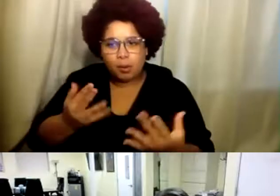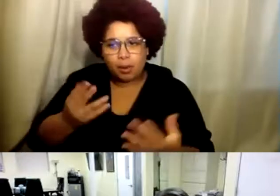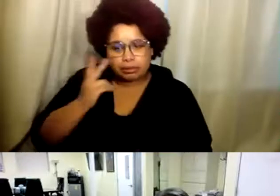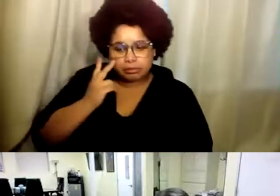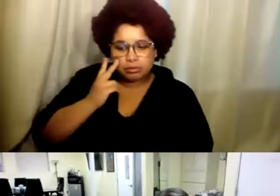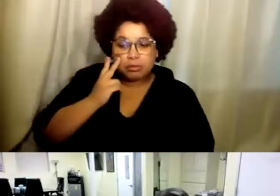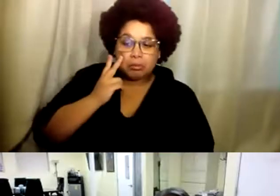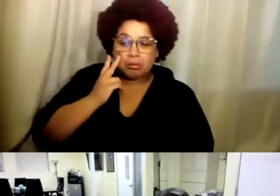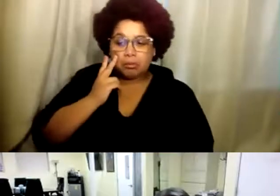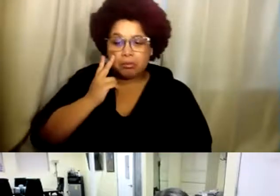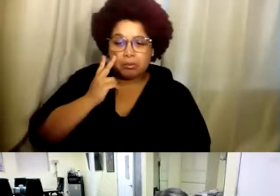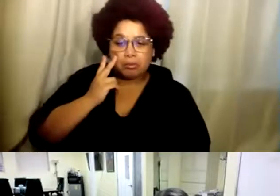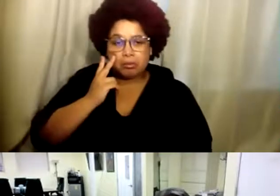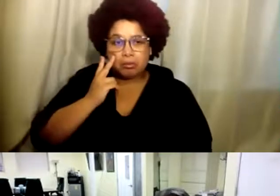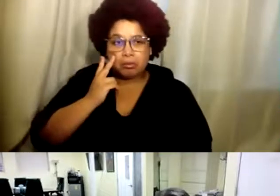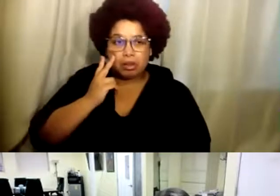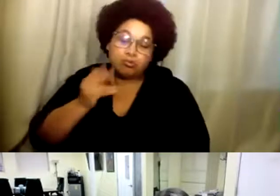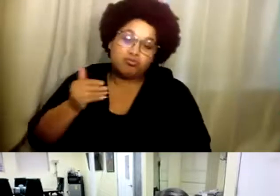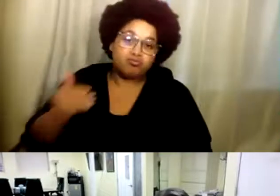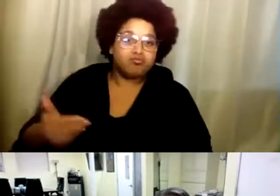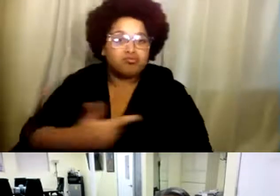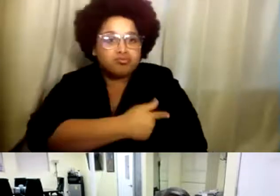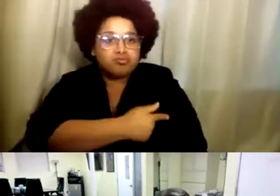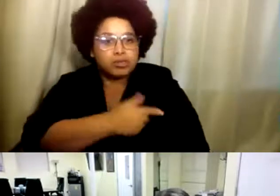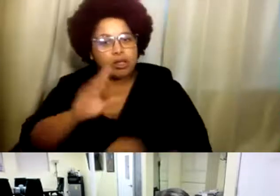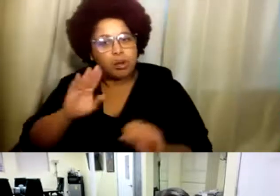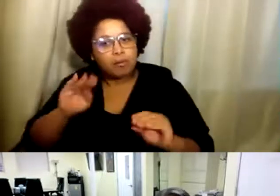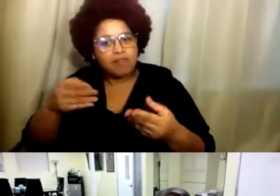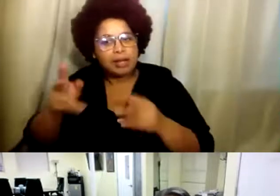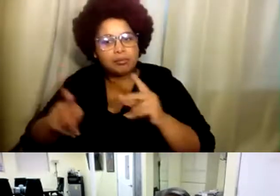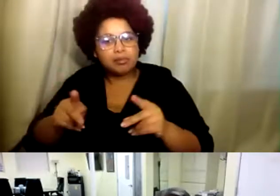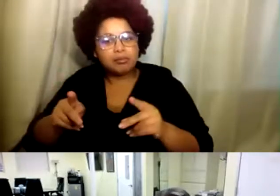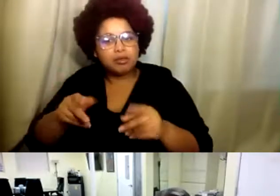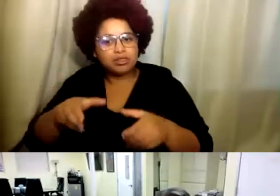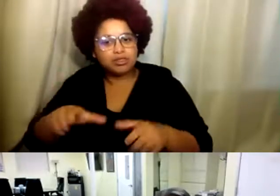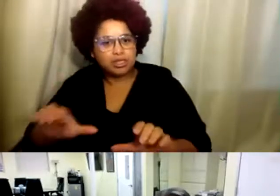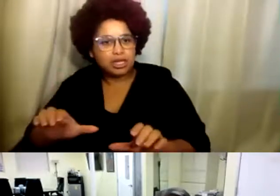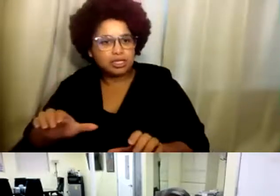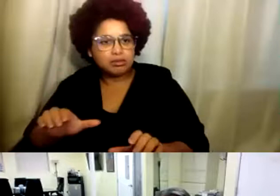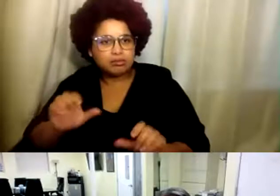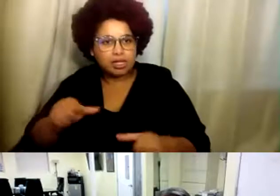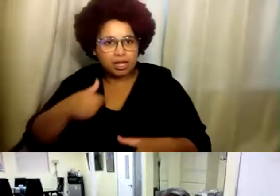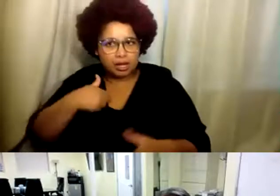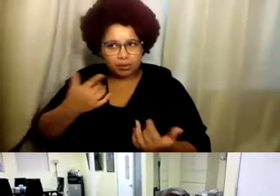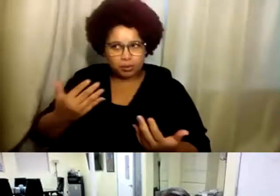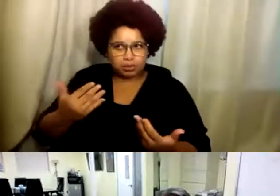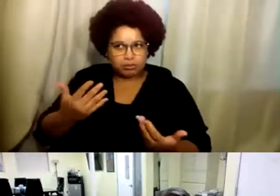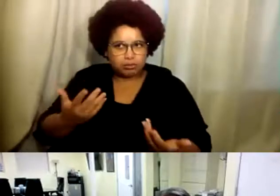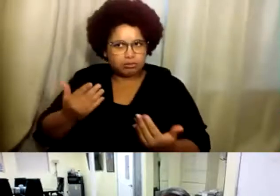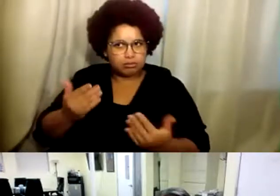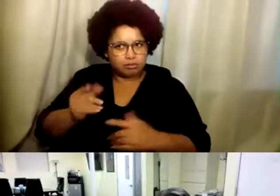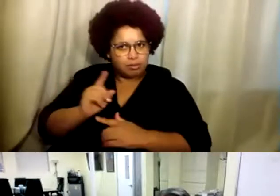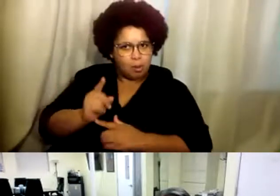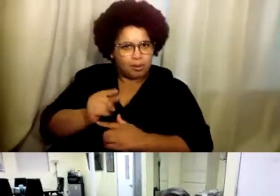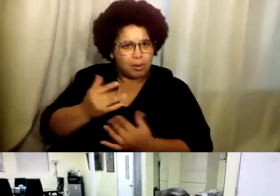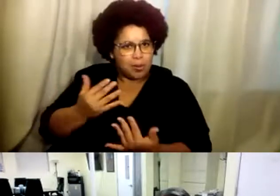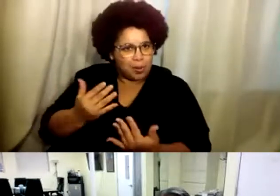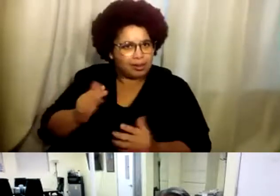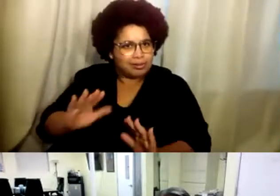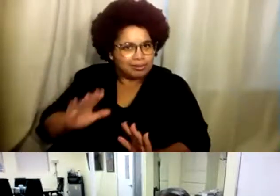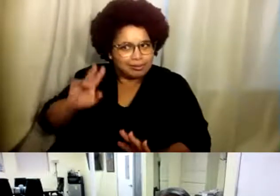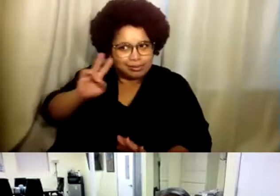see, and then they got it. And so give people a chance to, can I just wait? Is it okay if I just take a moment and just wait and